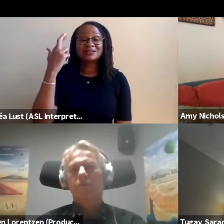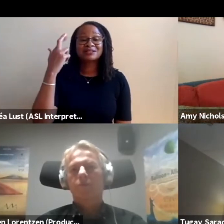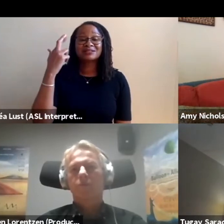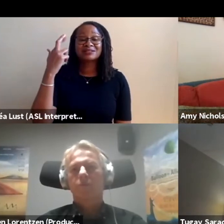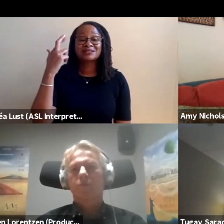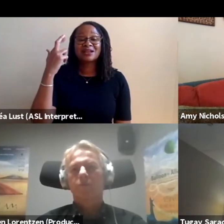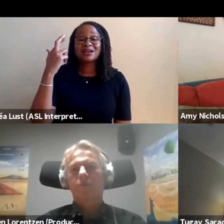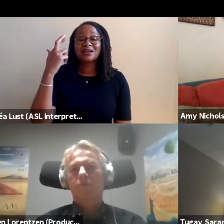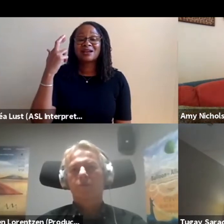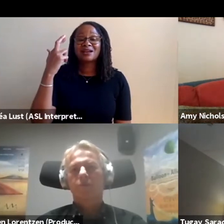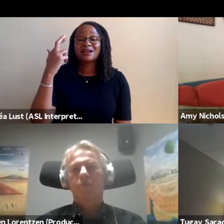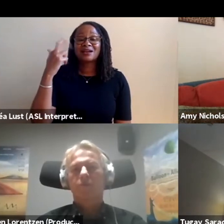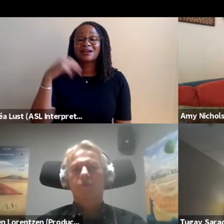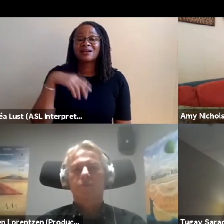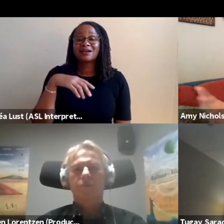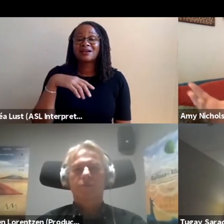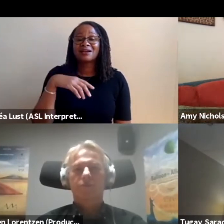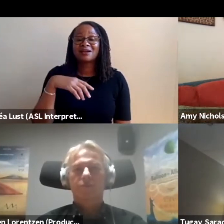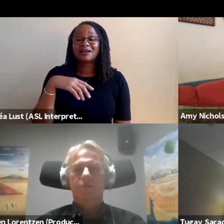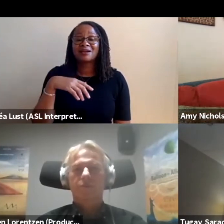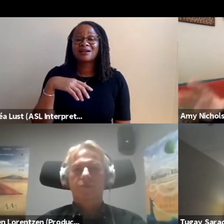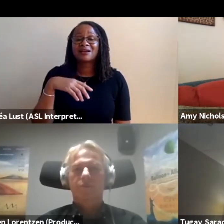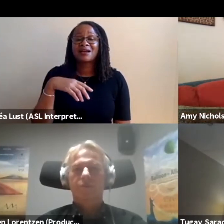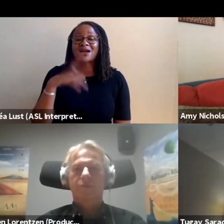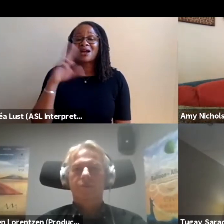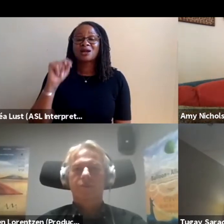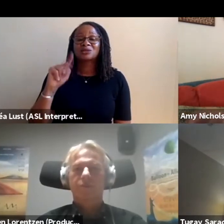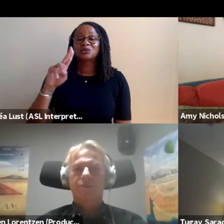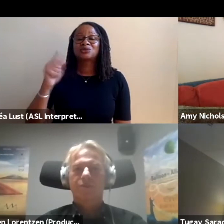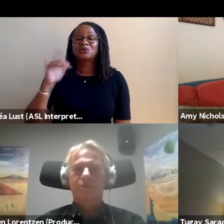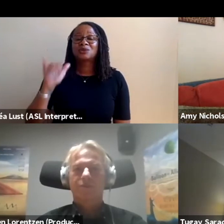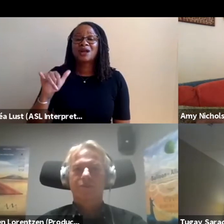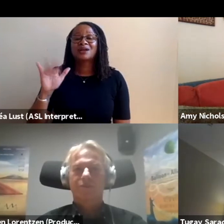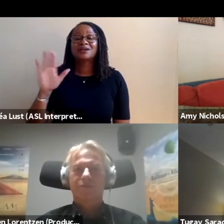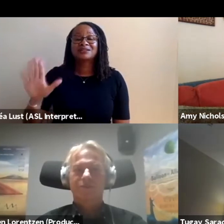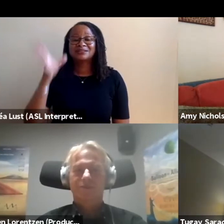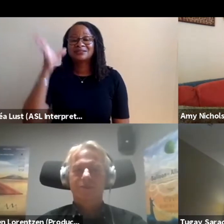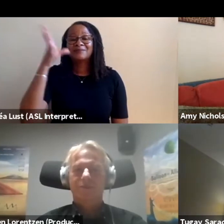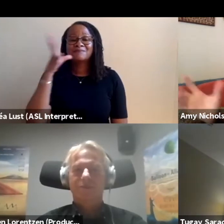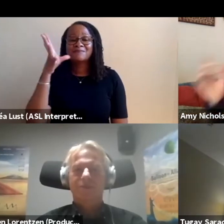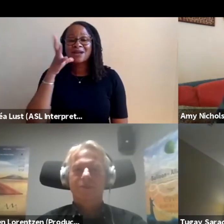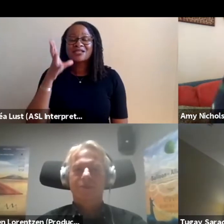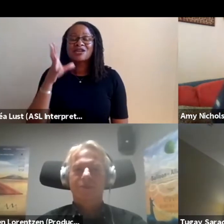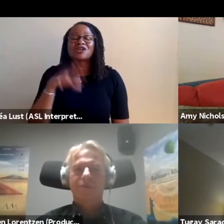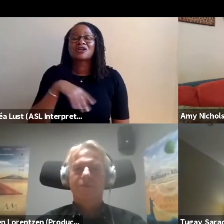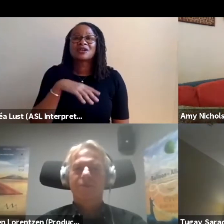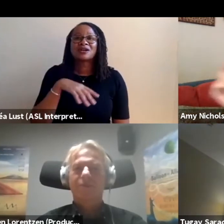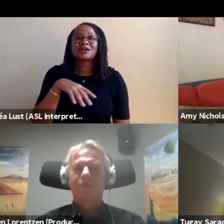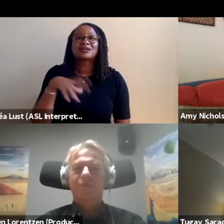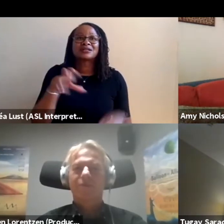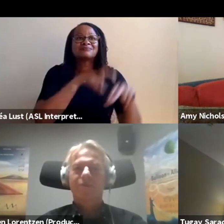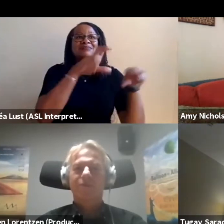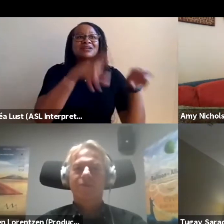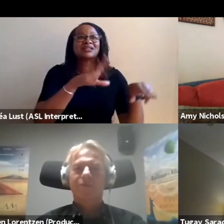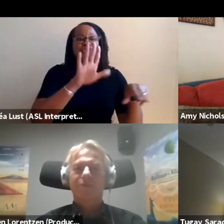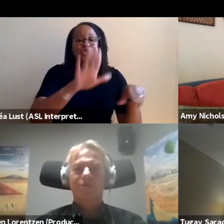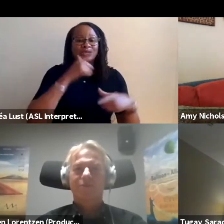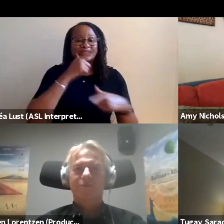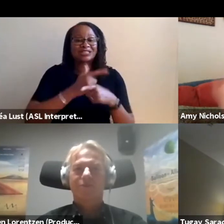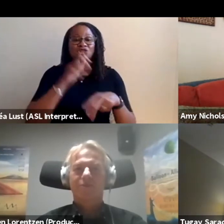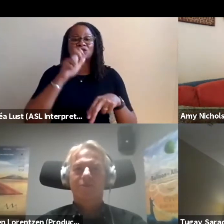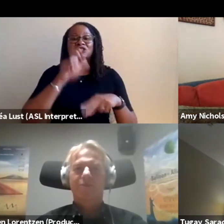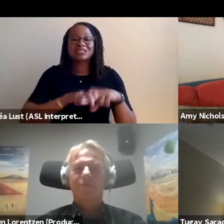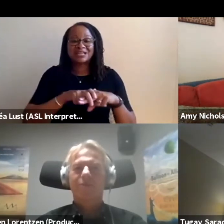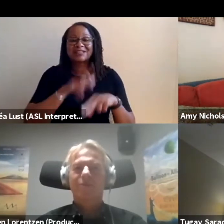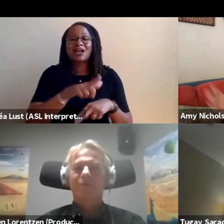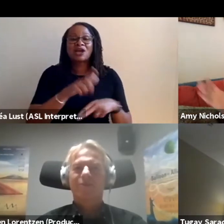sitting next to your sister as you're kind of around the train set telling this immigration story. I hadn't put that together exactly. I mean, I thought